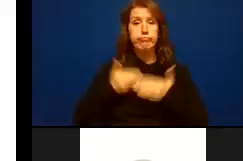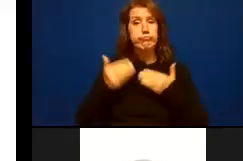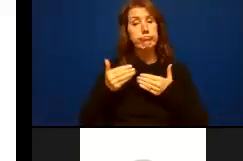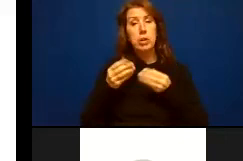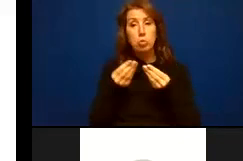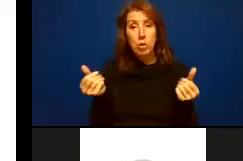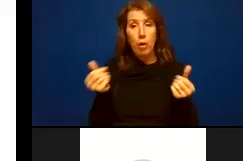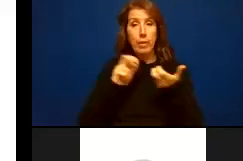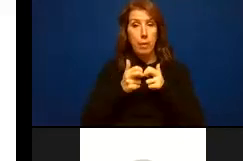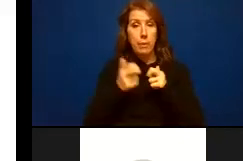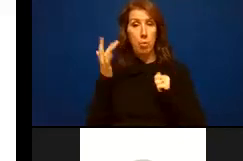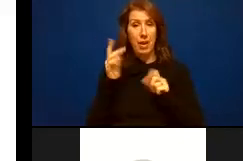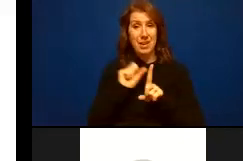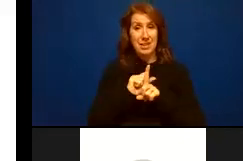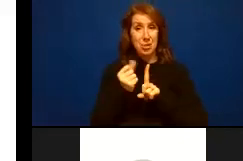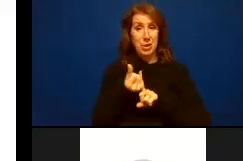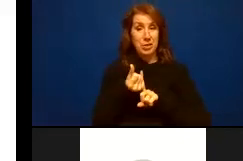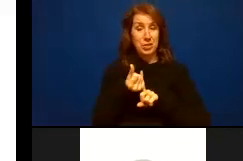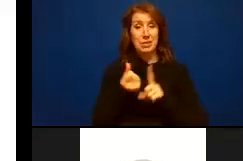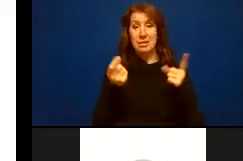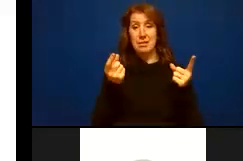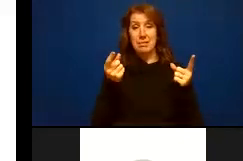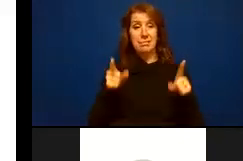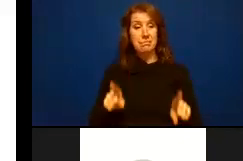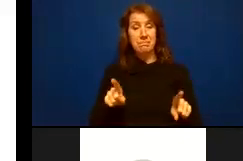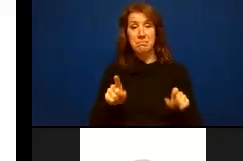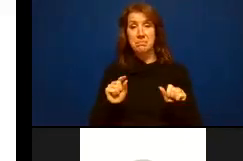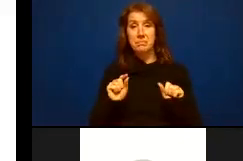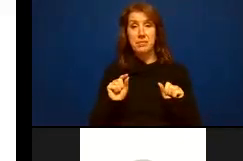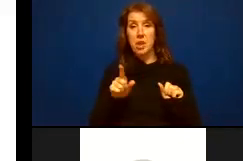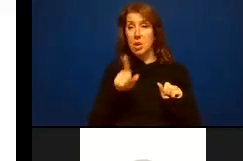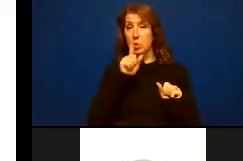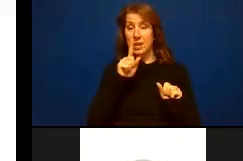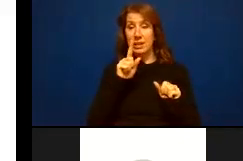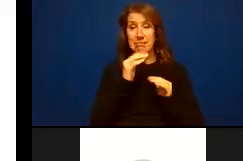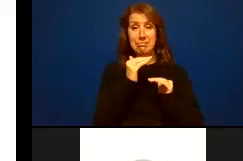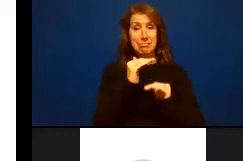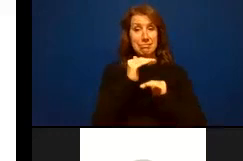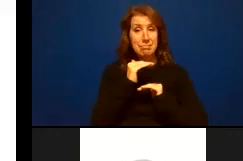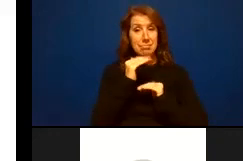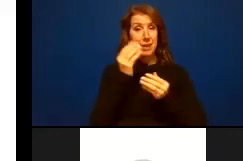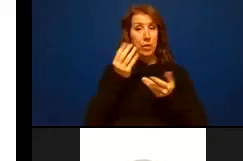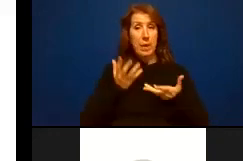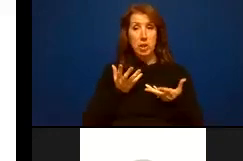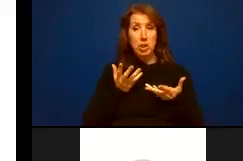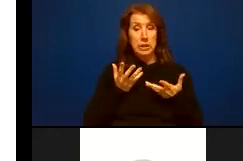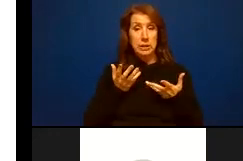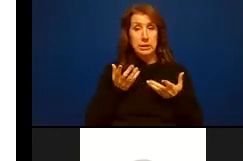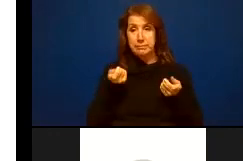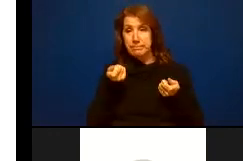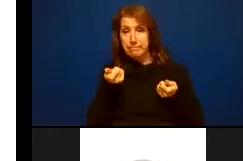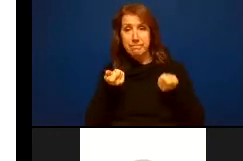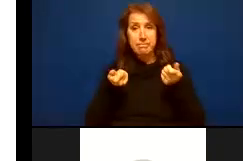the situation merits that. You don't have really all the information that you would like to have